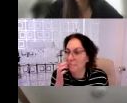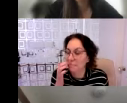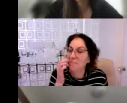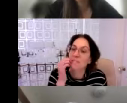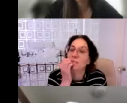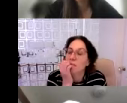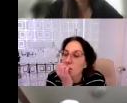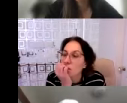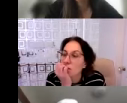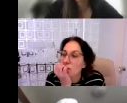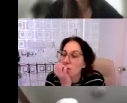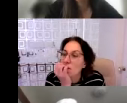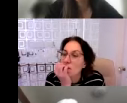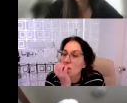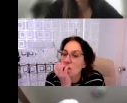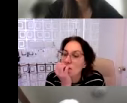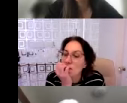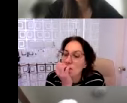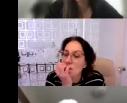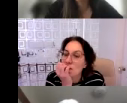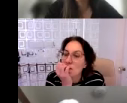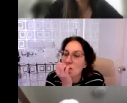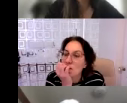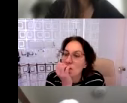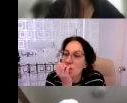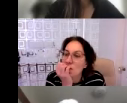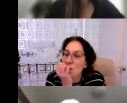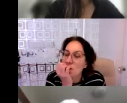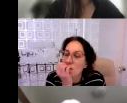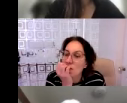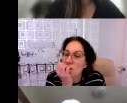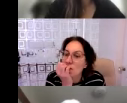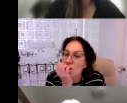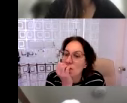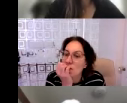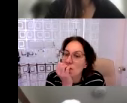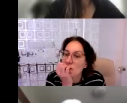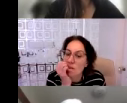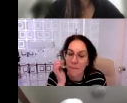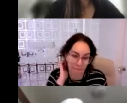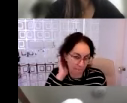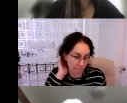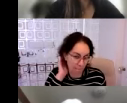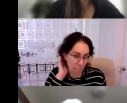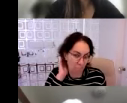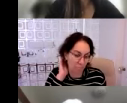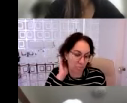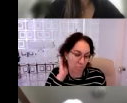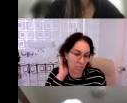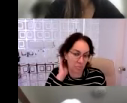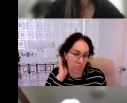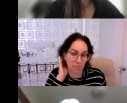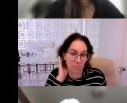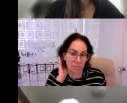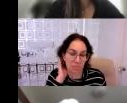Marianne Wolf and Maureen Lovett, much larger scale study showing that interventions are